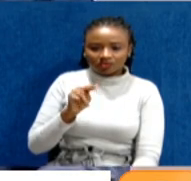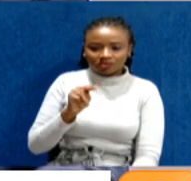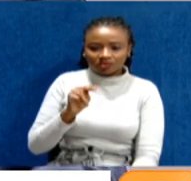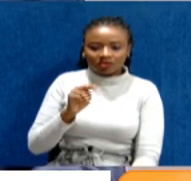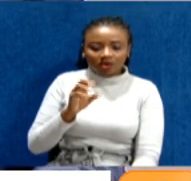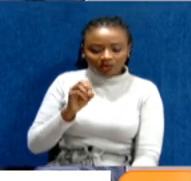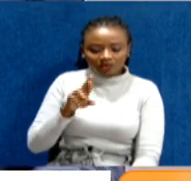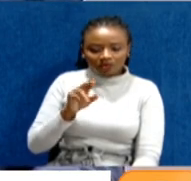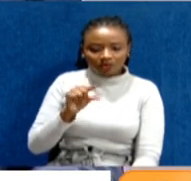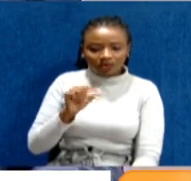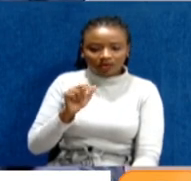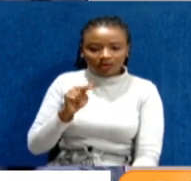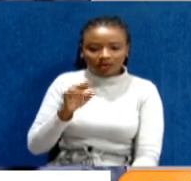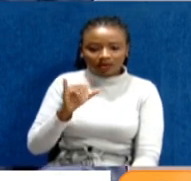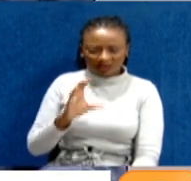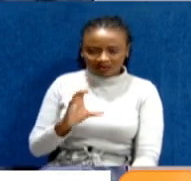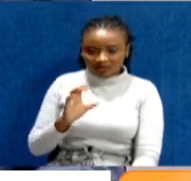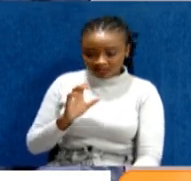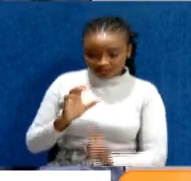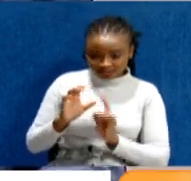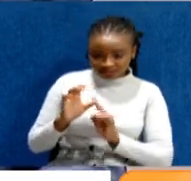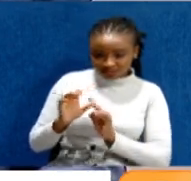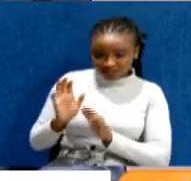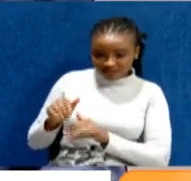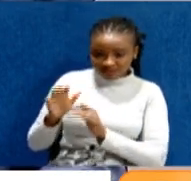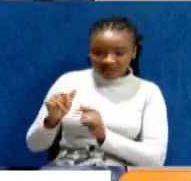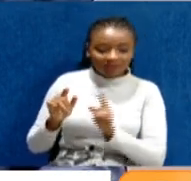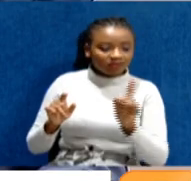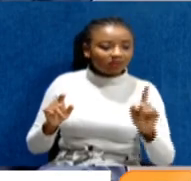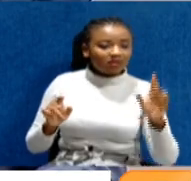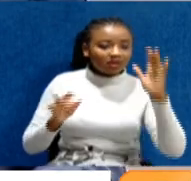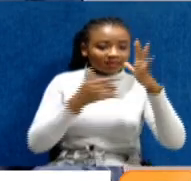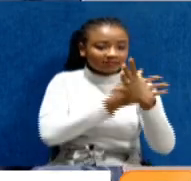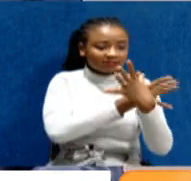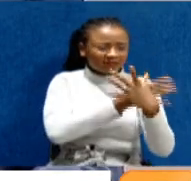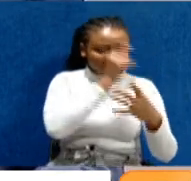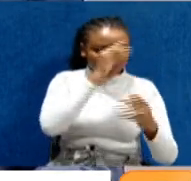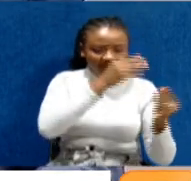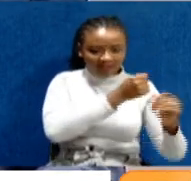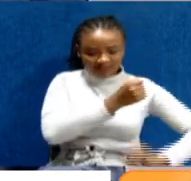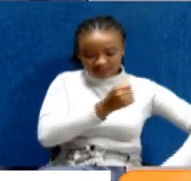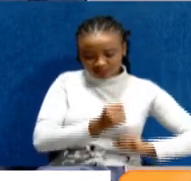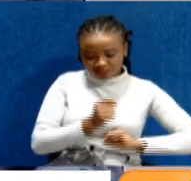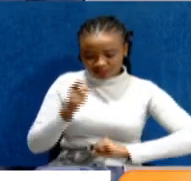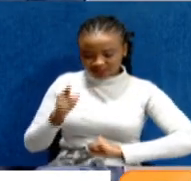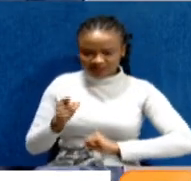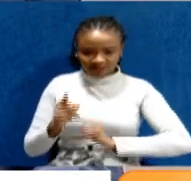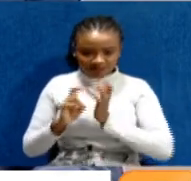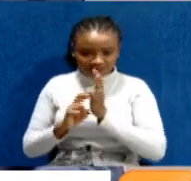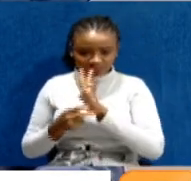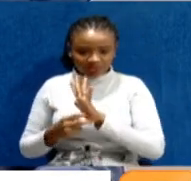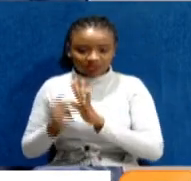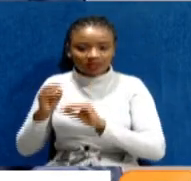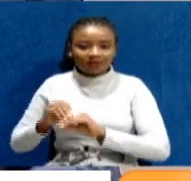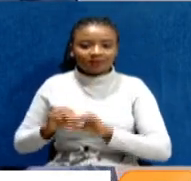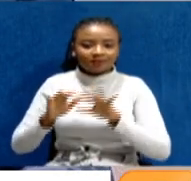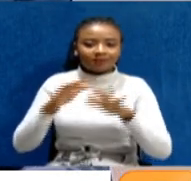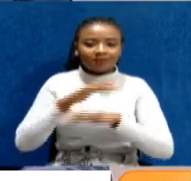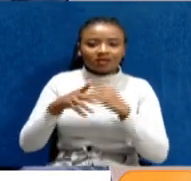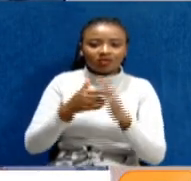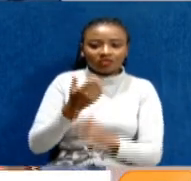the German government yeah. has supported the establishment of the Knowledge Center on Organic Agriculture. Yeah. This is a huge project covering all the